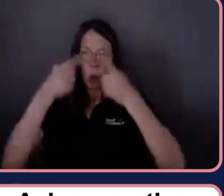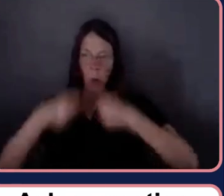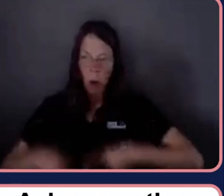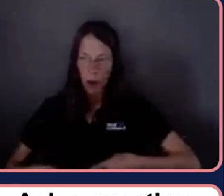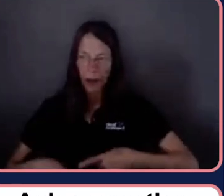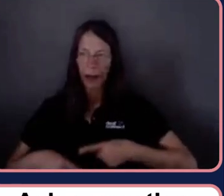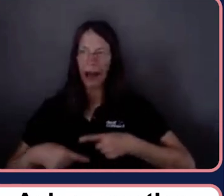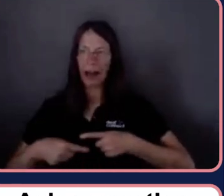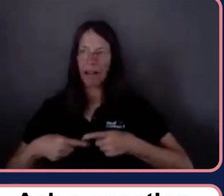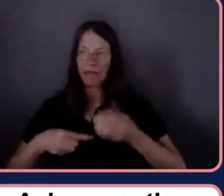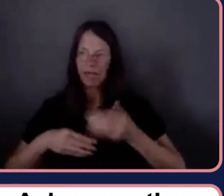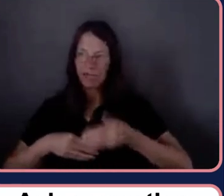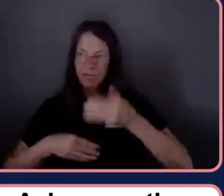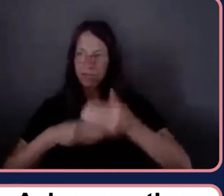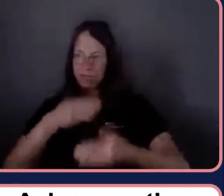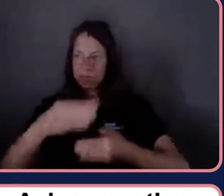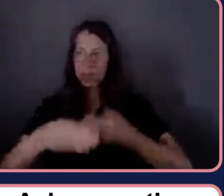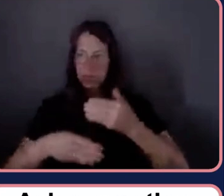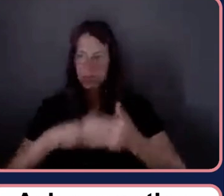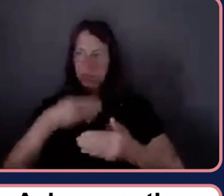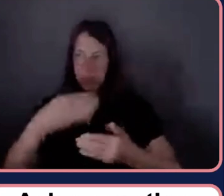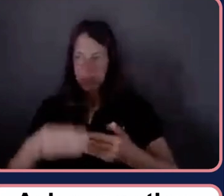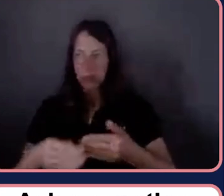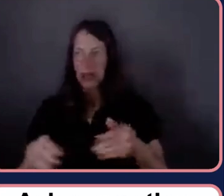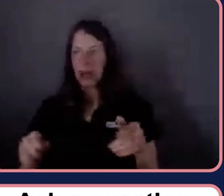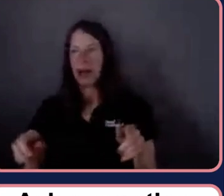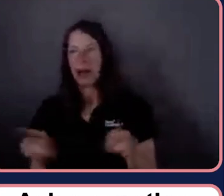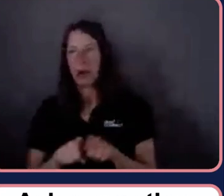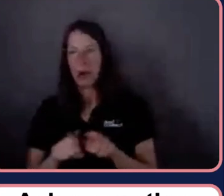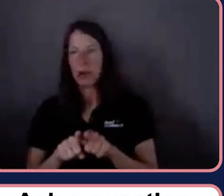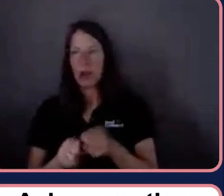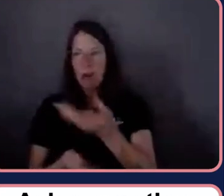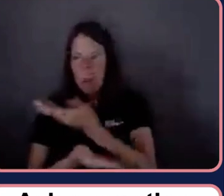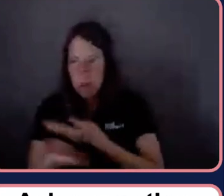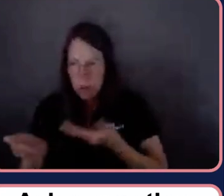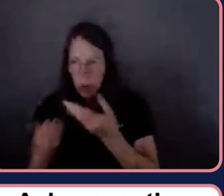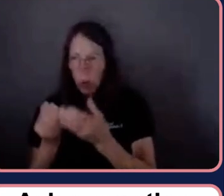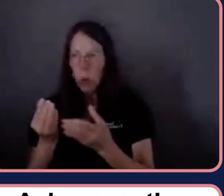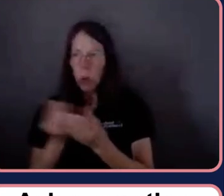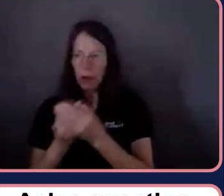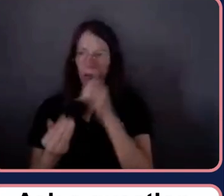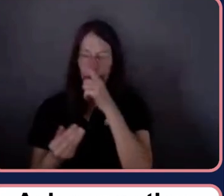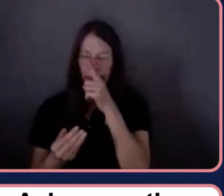with the people who will be affected by the assessment process.